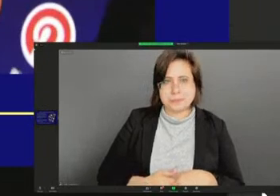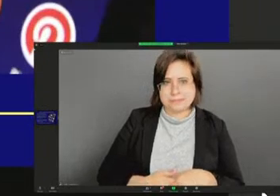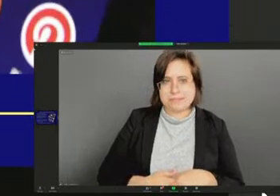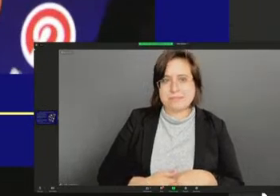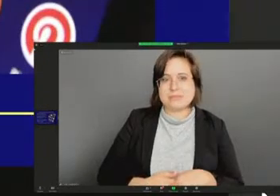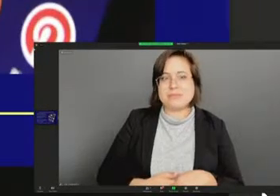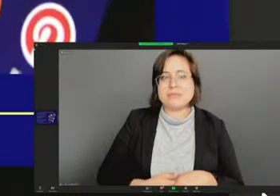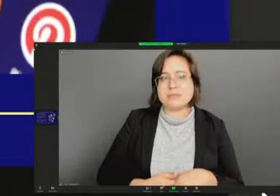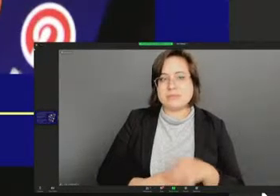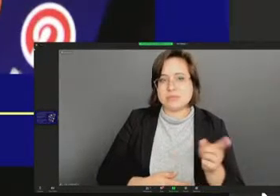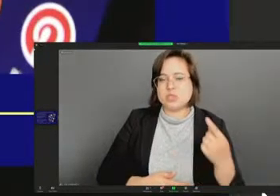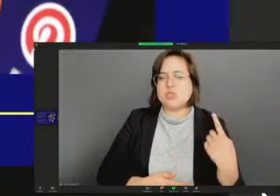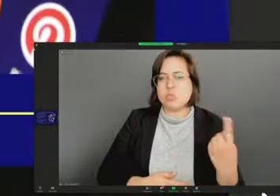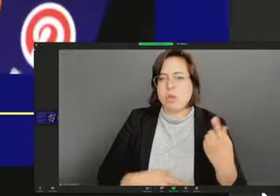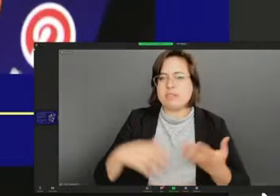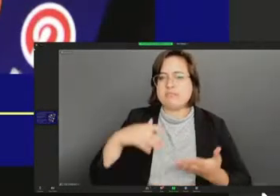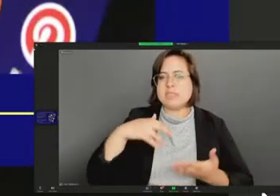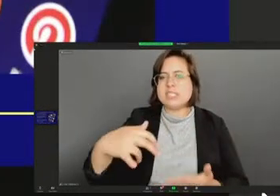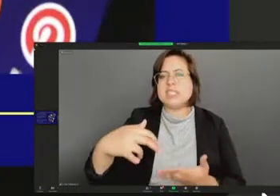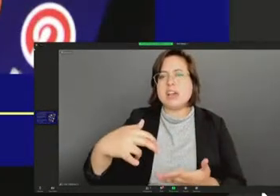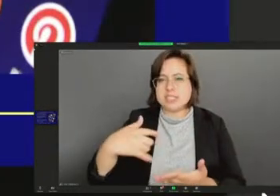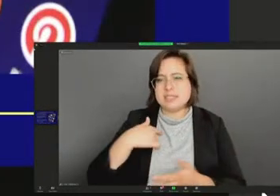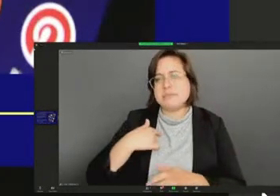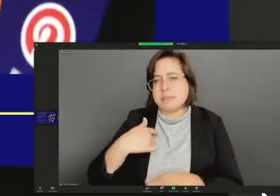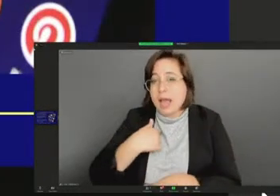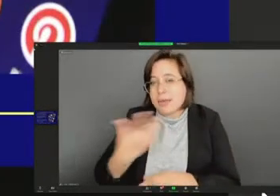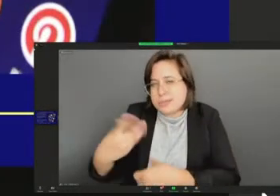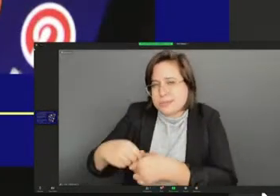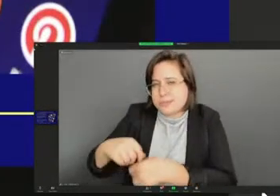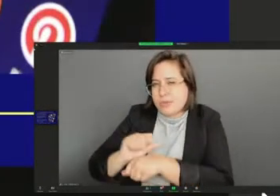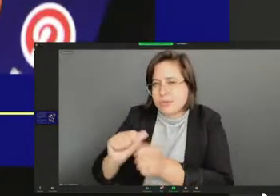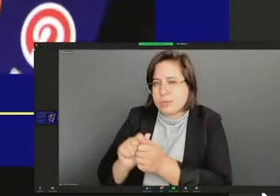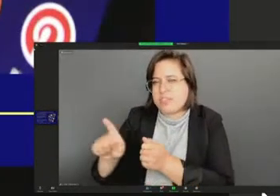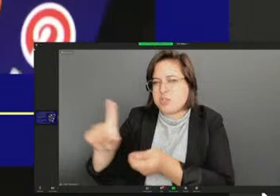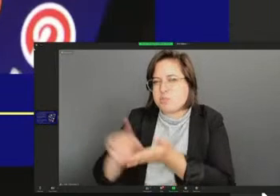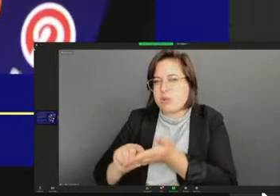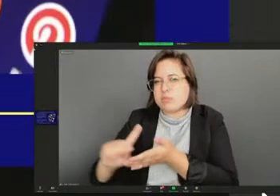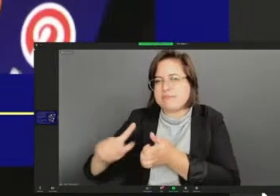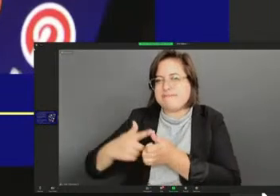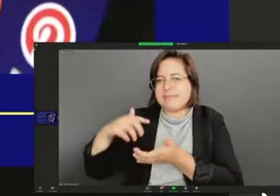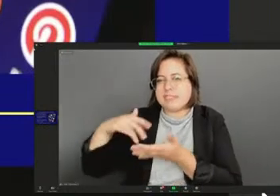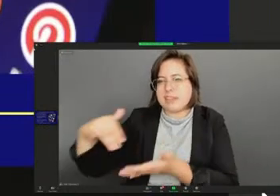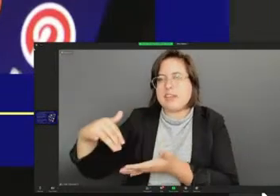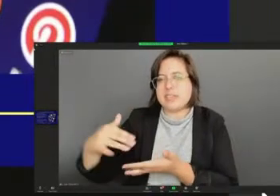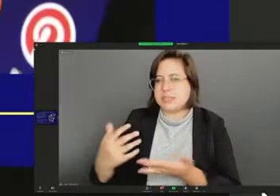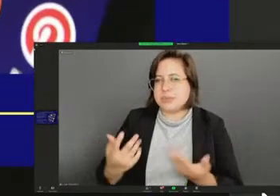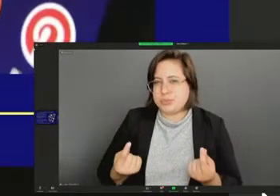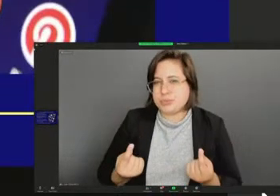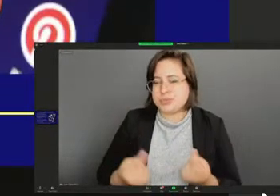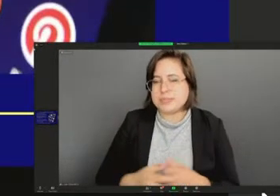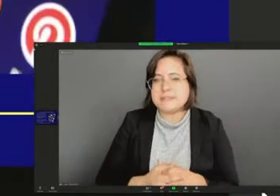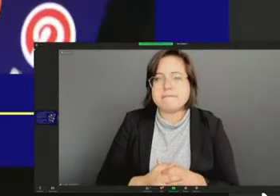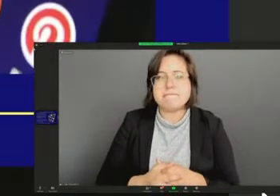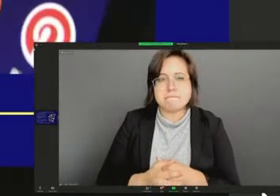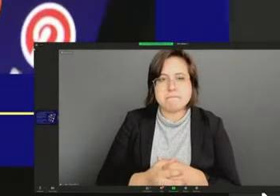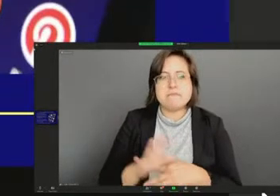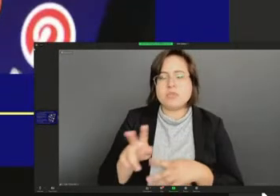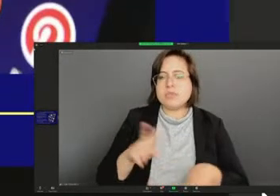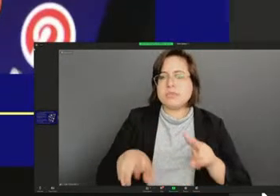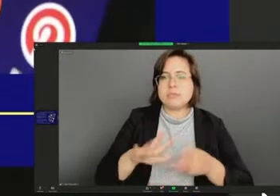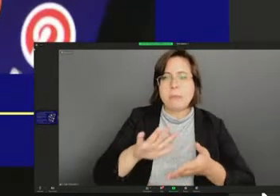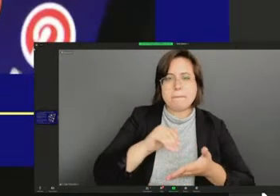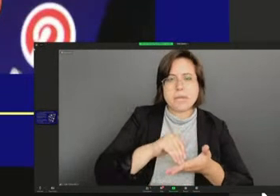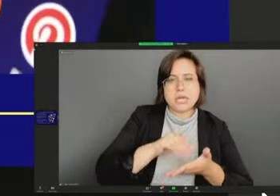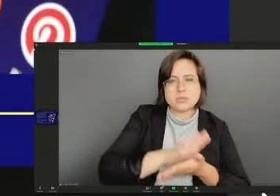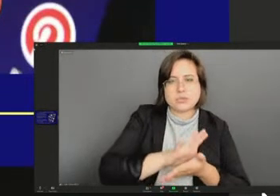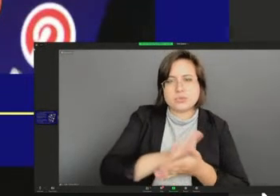fellow with me at the time, Brendisha Tynes. She published the first study looking at middle and high school students in the